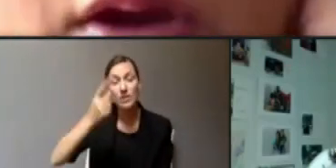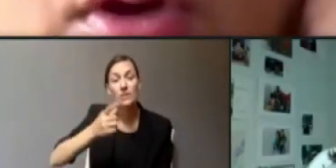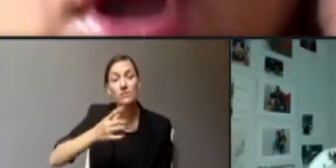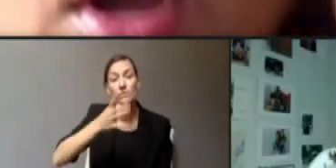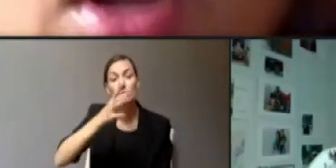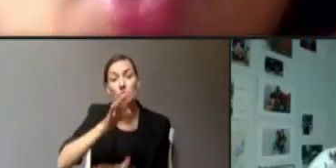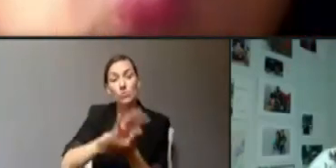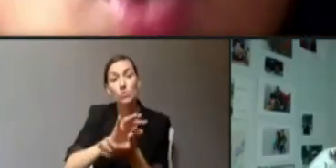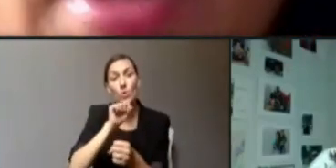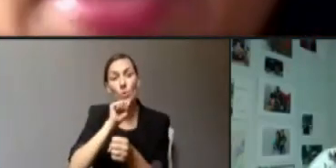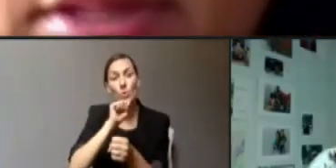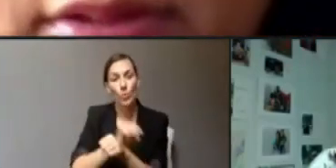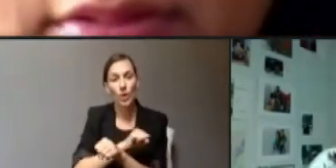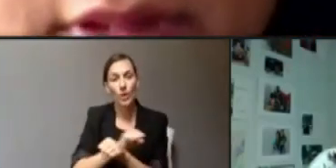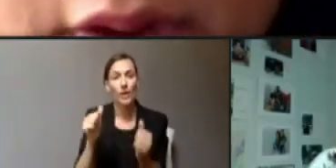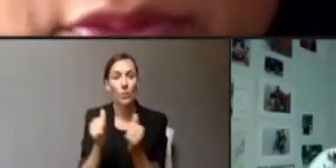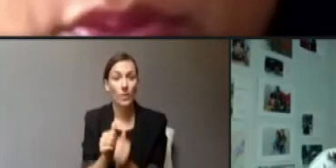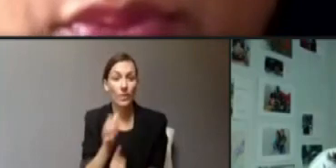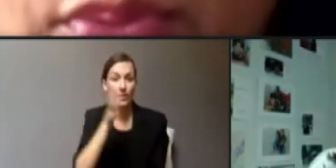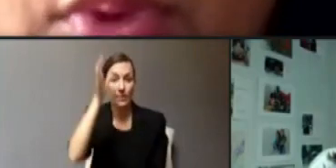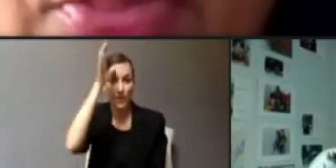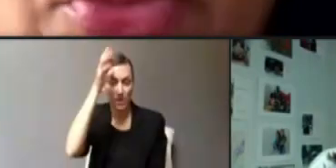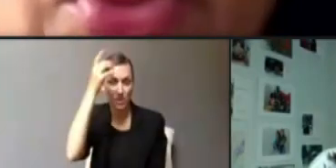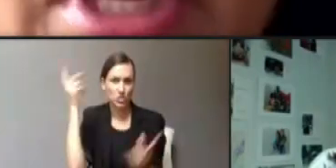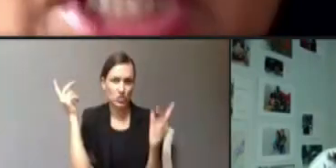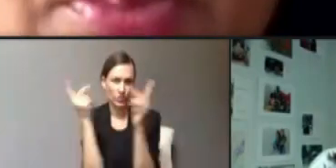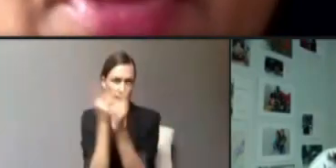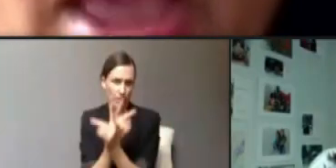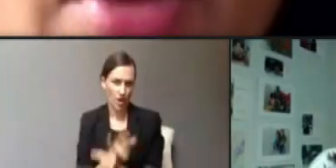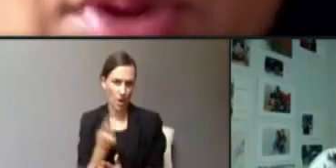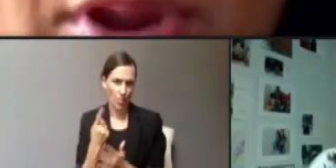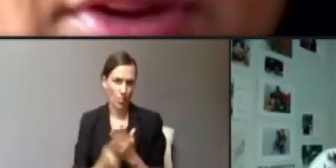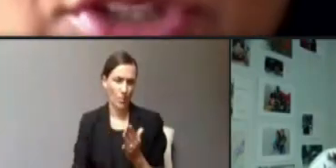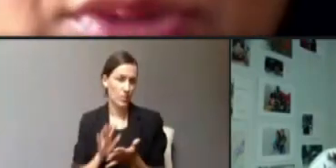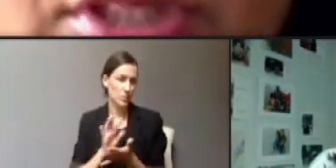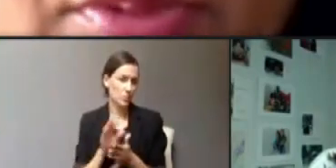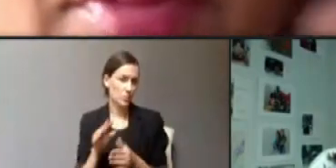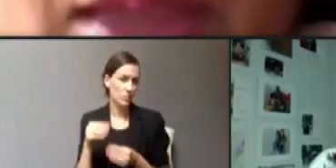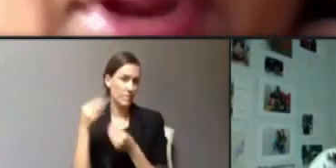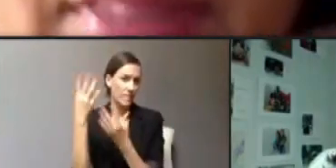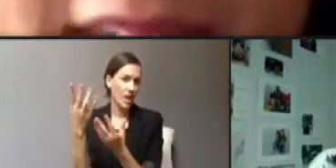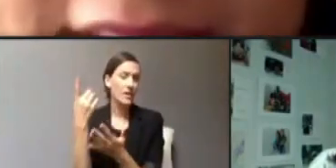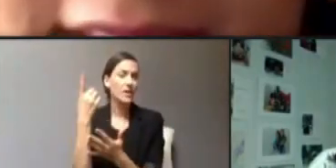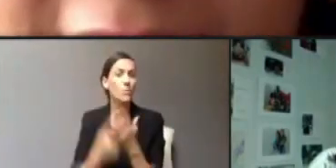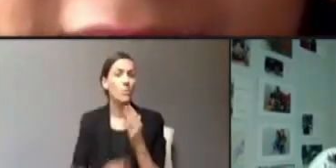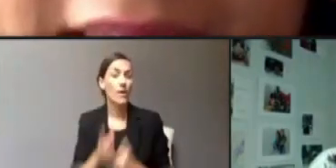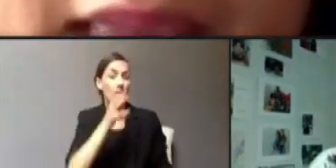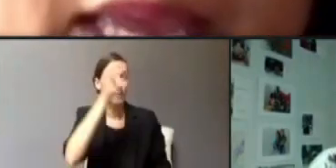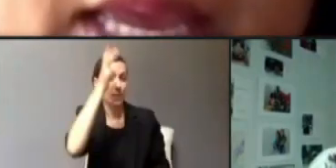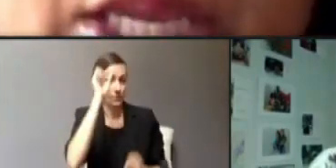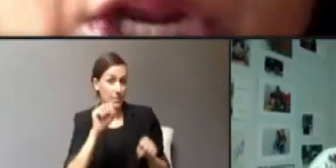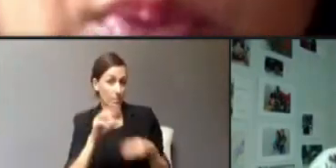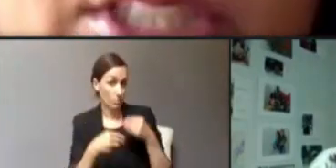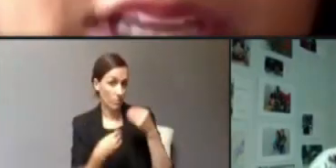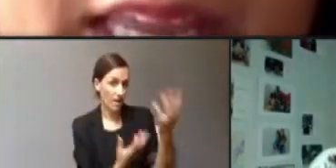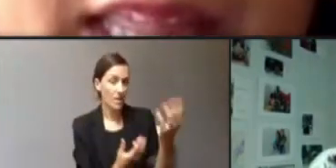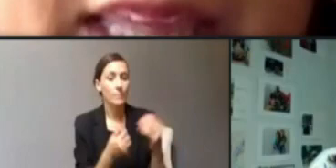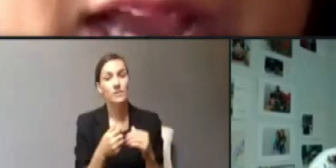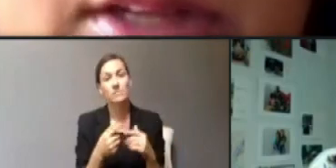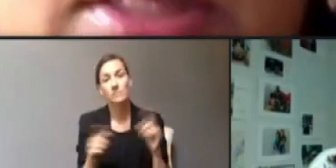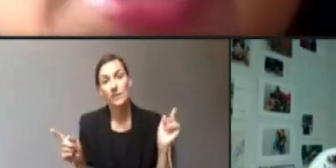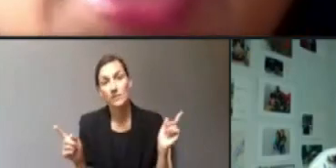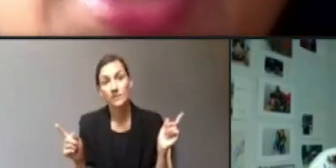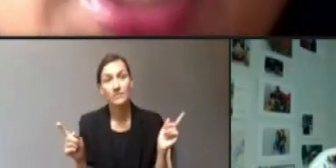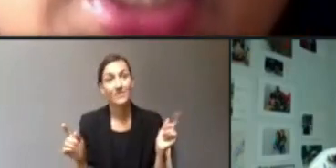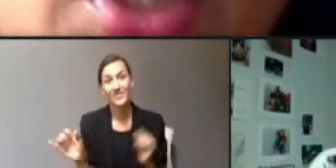figure out what the school needs to provide and what parents are able to provide. But at the end of the day, much like